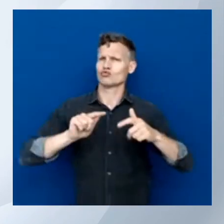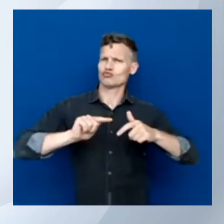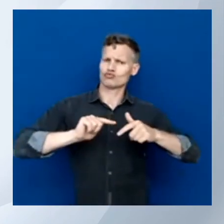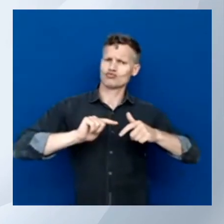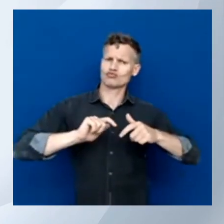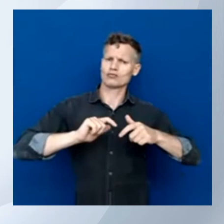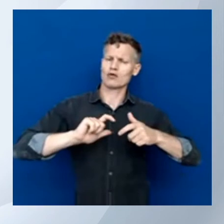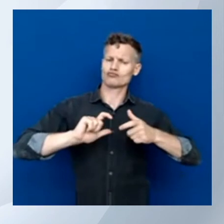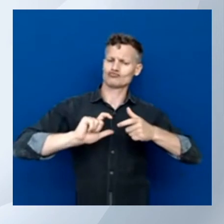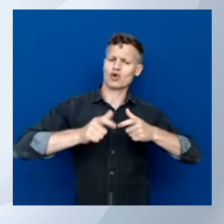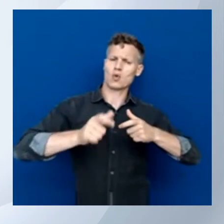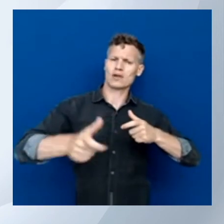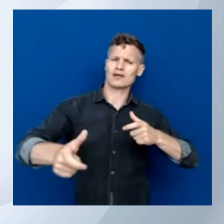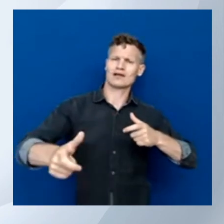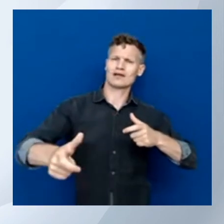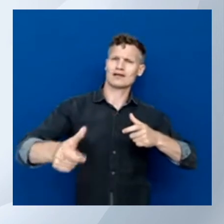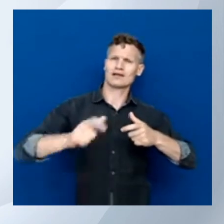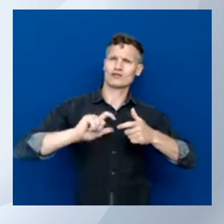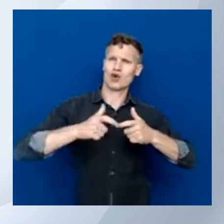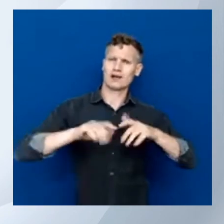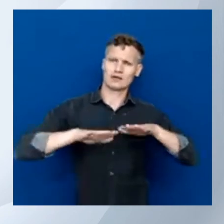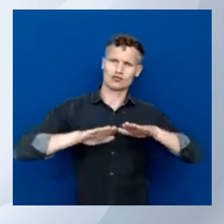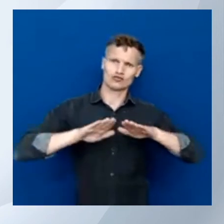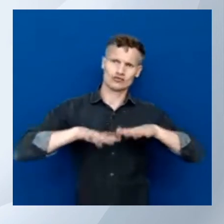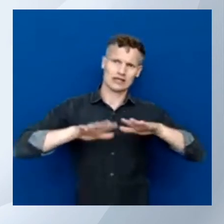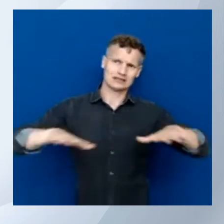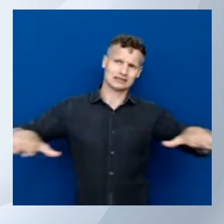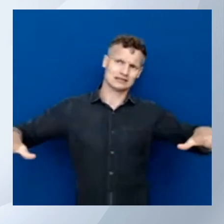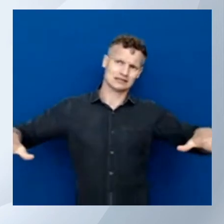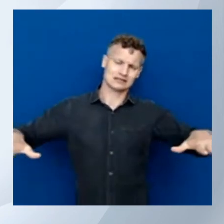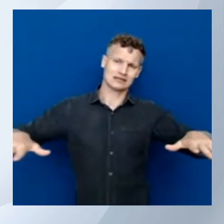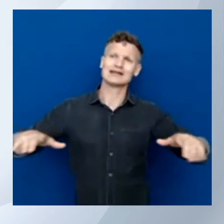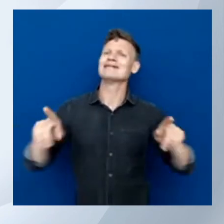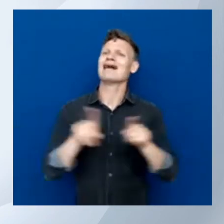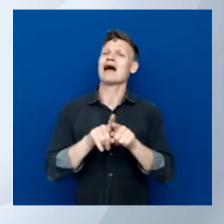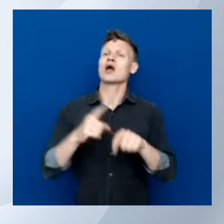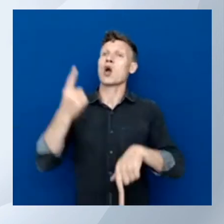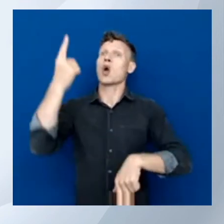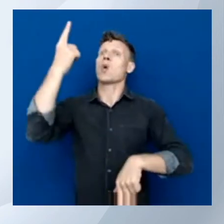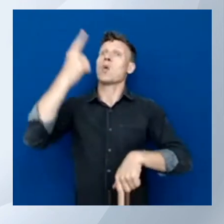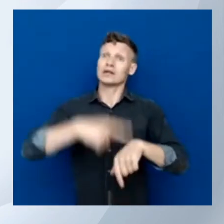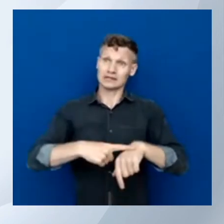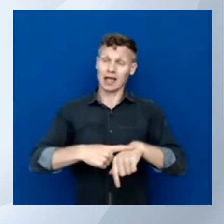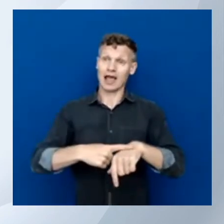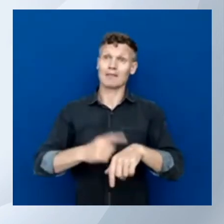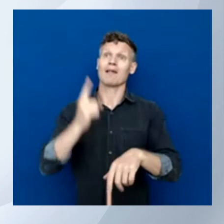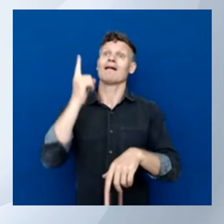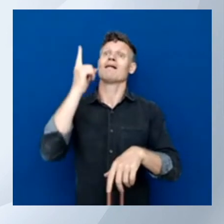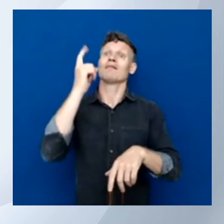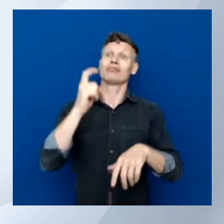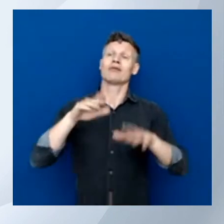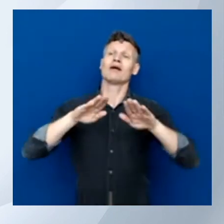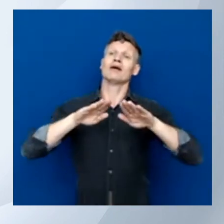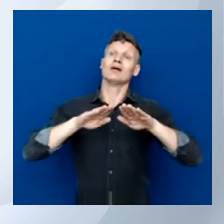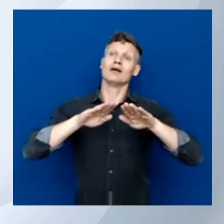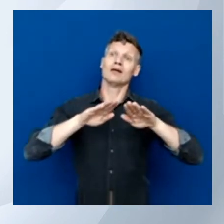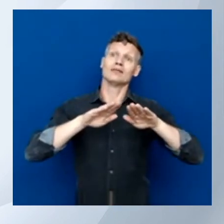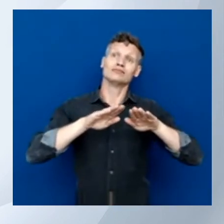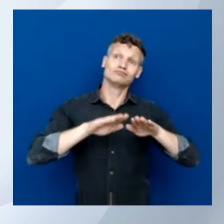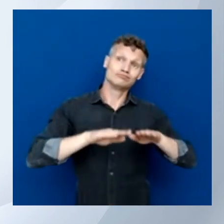This would be a way of deploying kind of one time, and when it's done, when you've done one region, move on to the next.